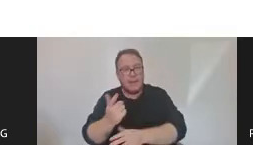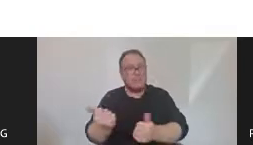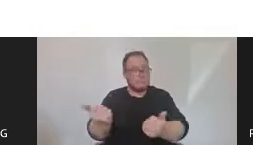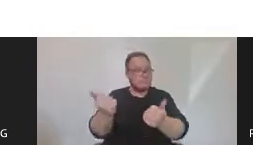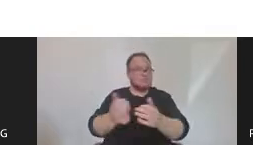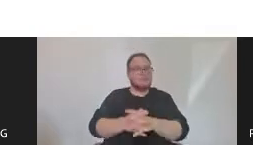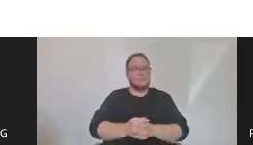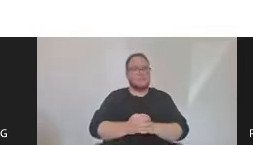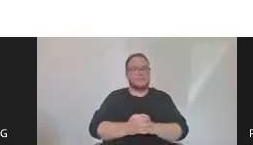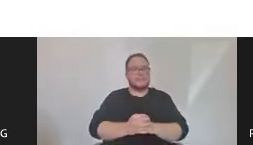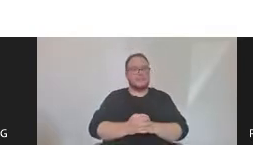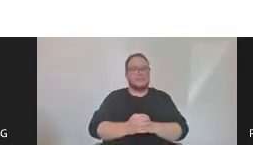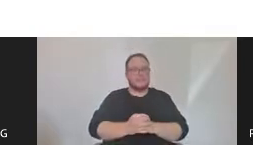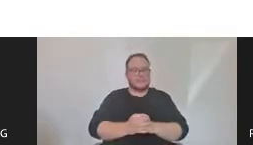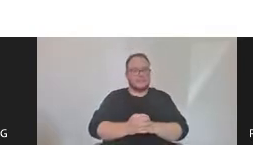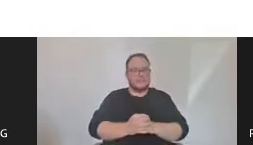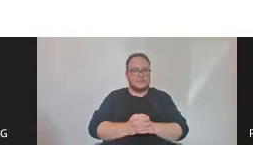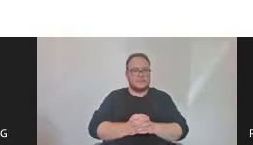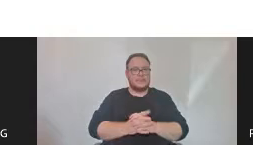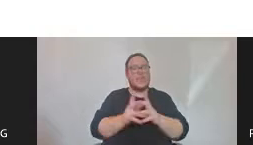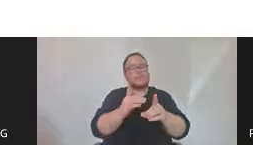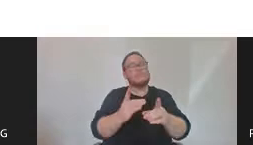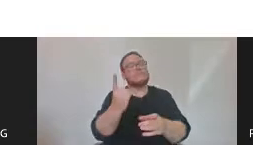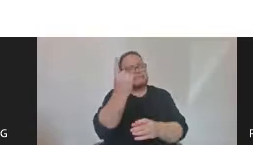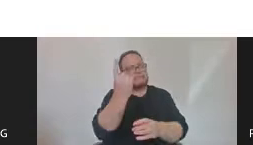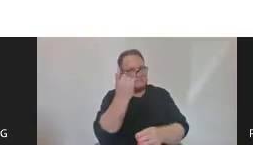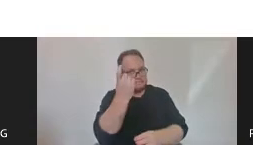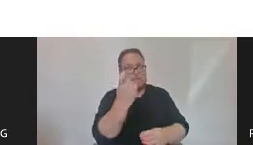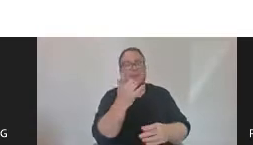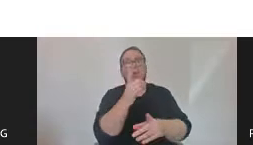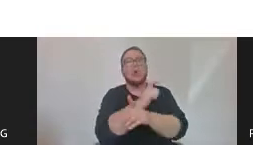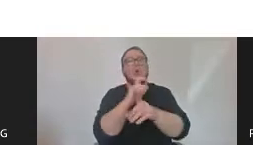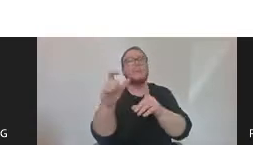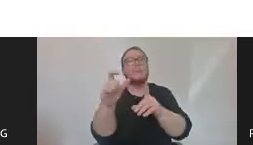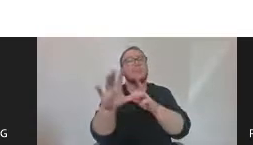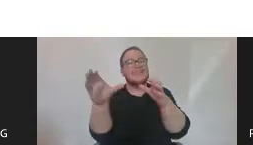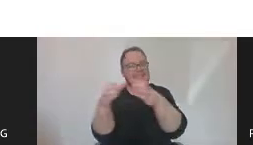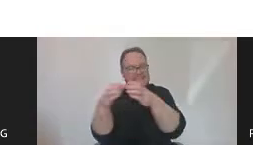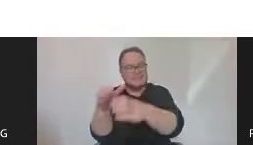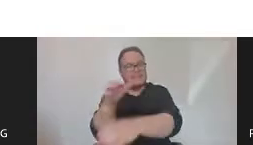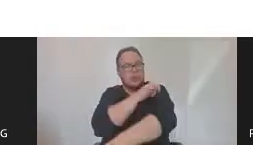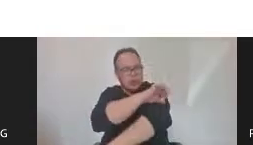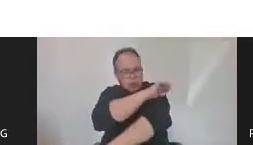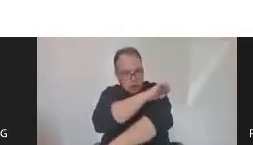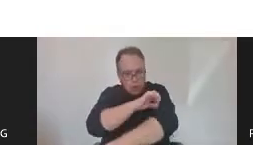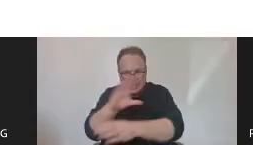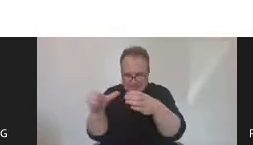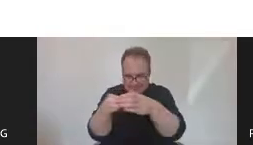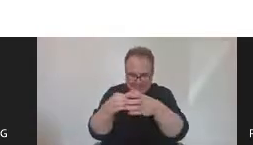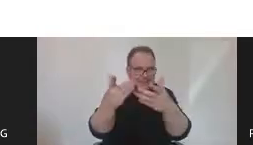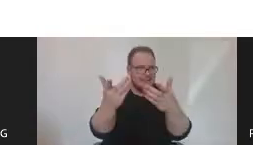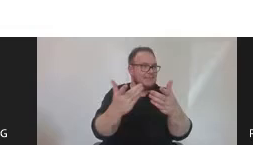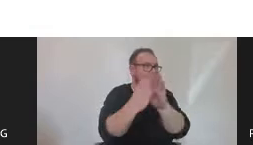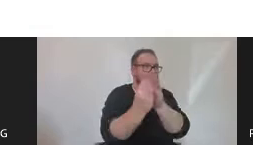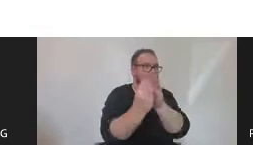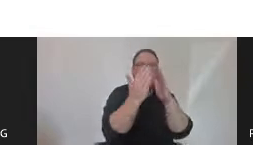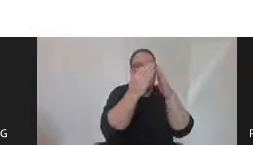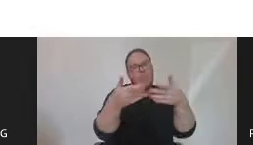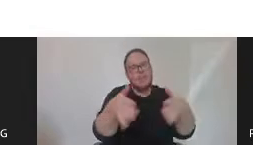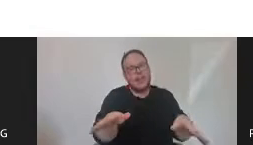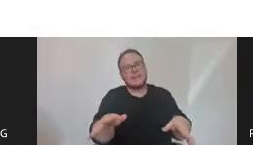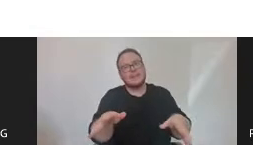And finally, lots and lots of community teams, homeless teams, nursing teams. There's loads of community assets out there that already knew